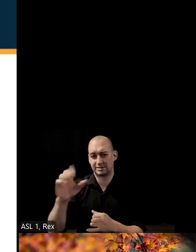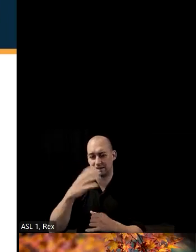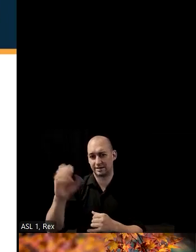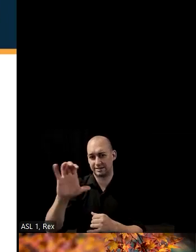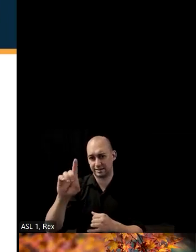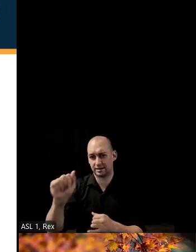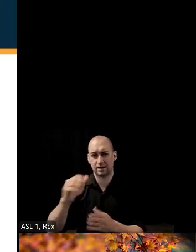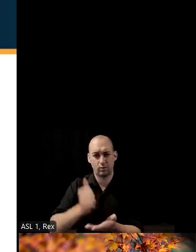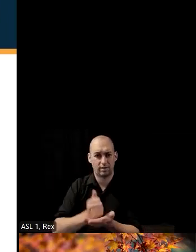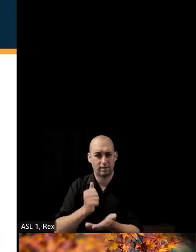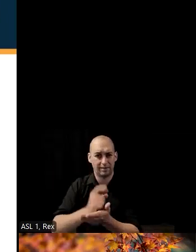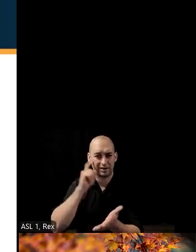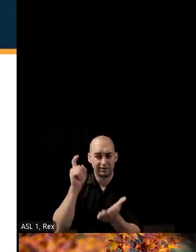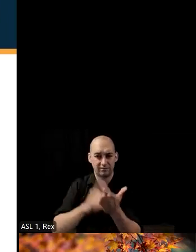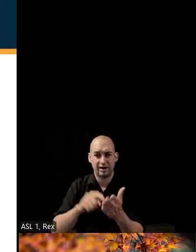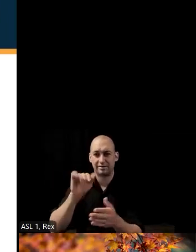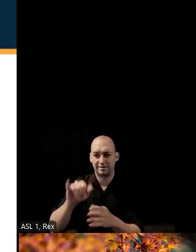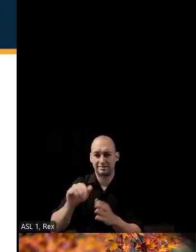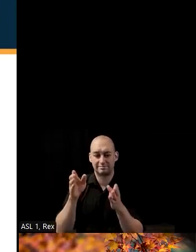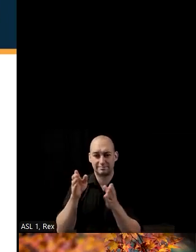help us identify needs and gaps that will